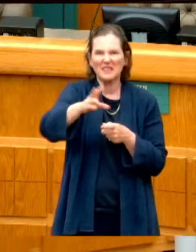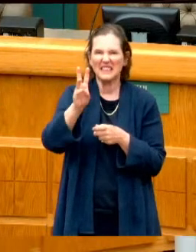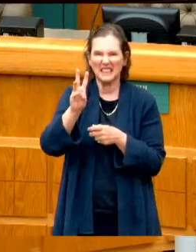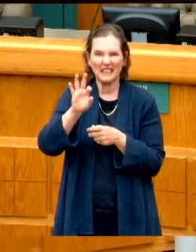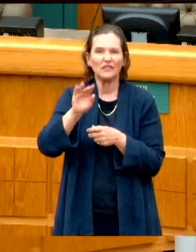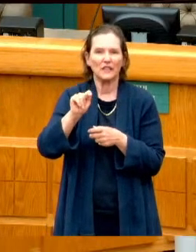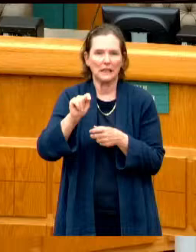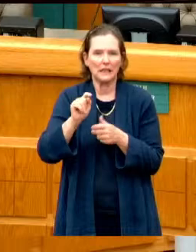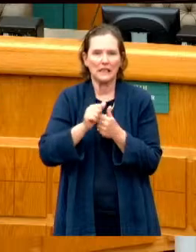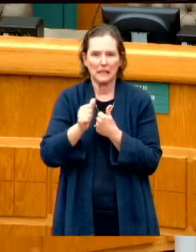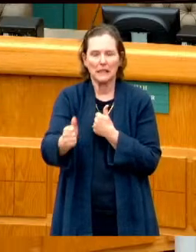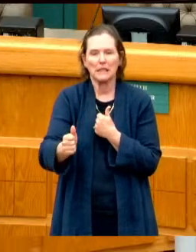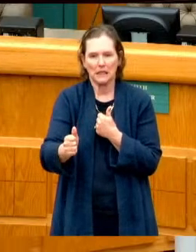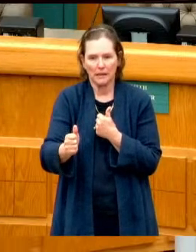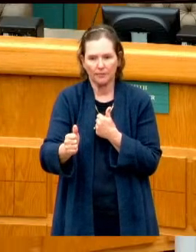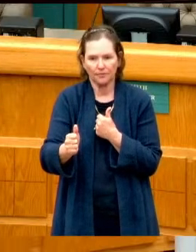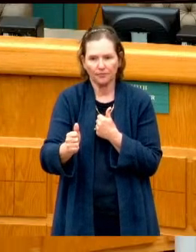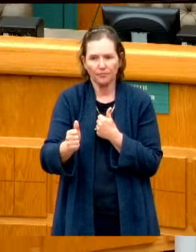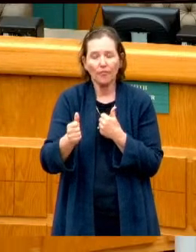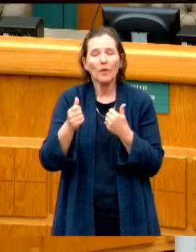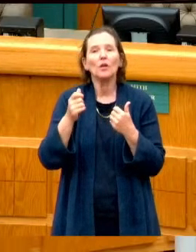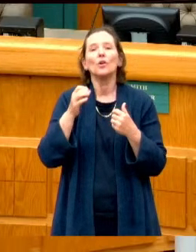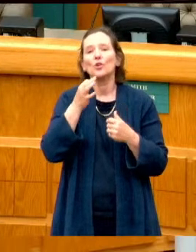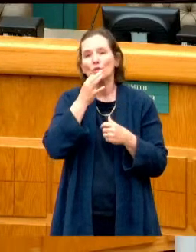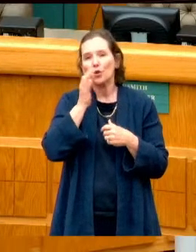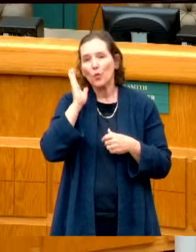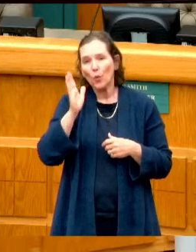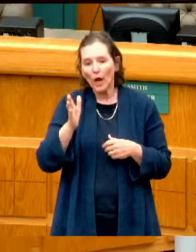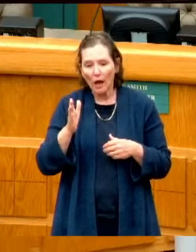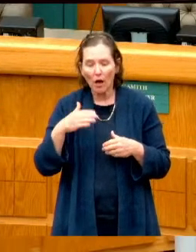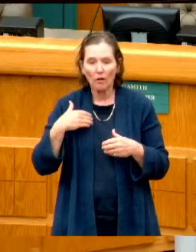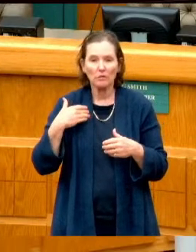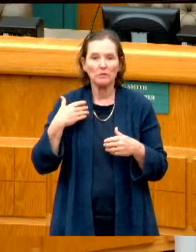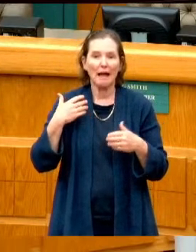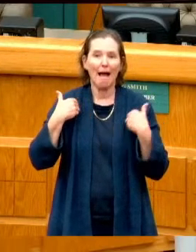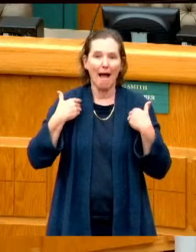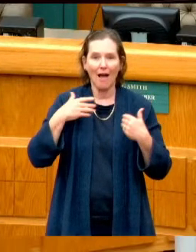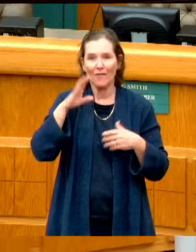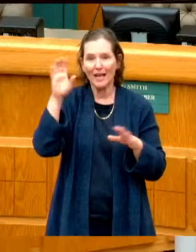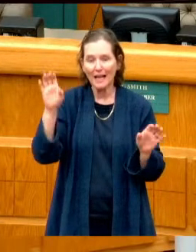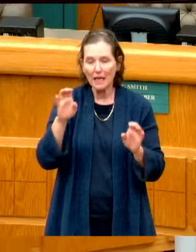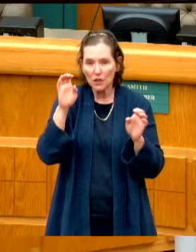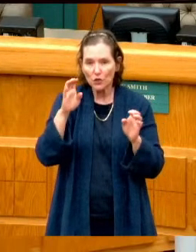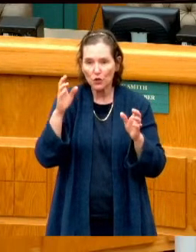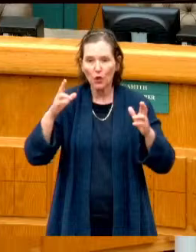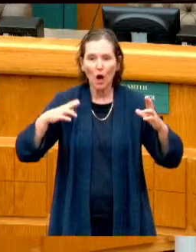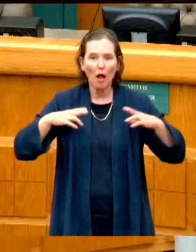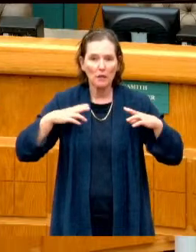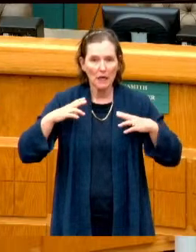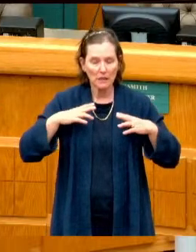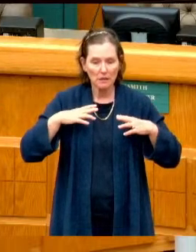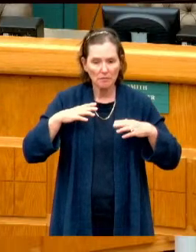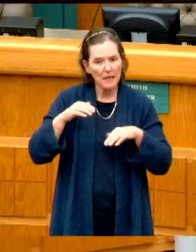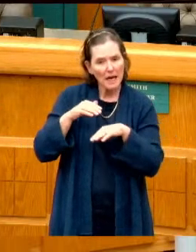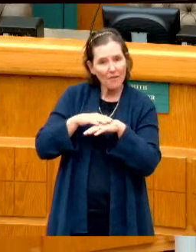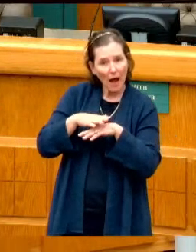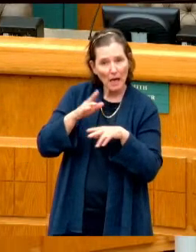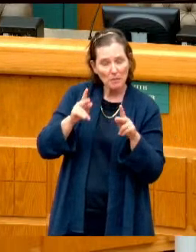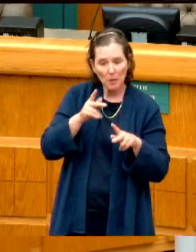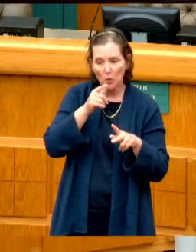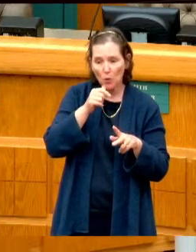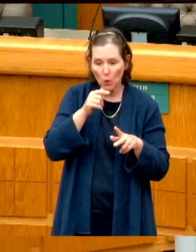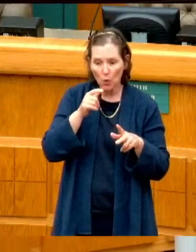forward into the Easter holidays, we ask that those utilizing city parks for celebrations do not